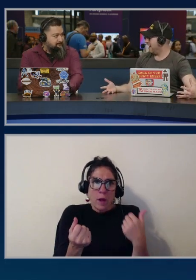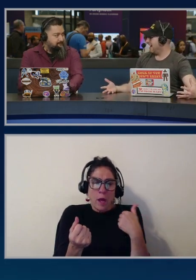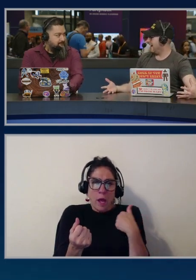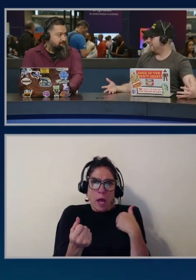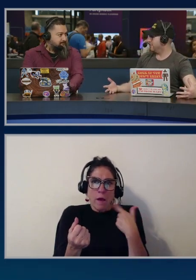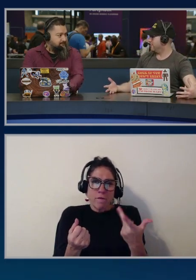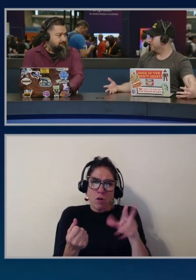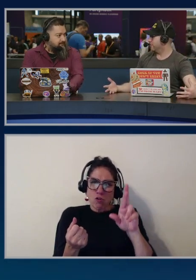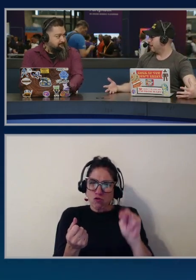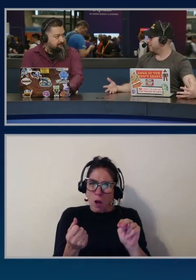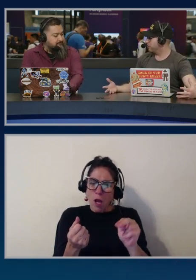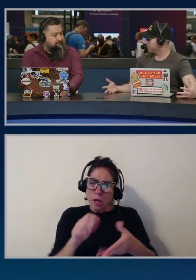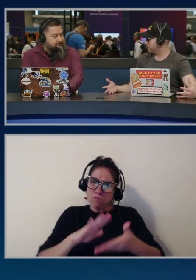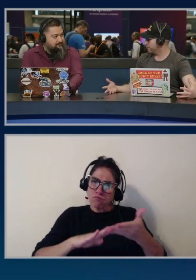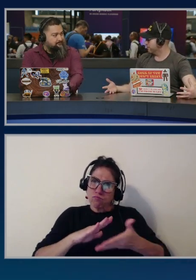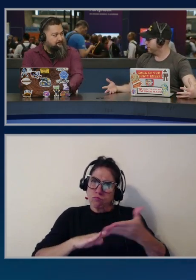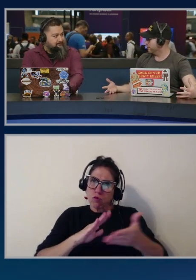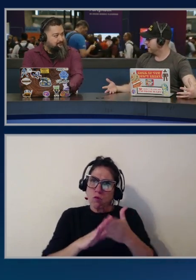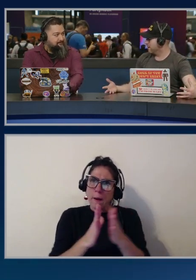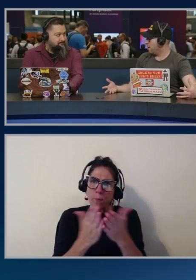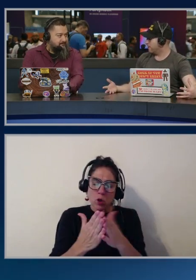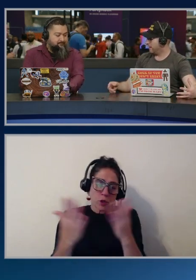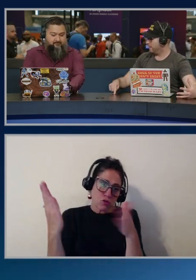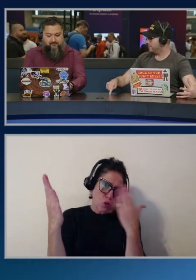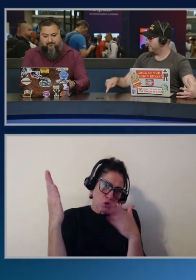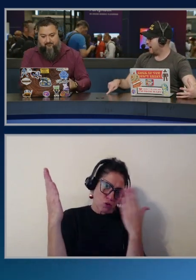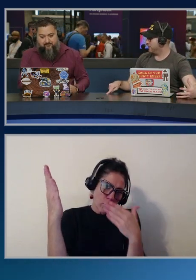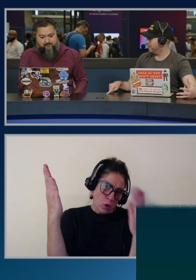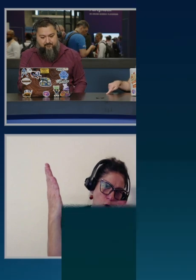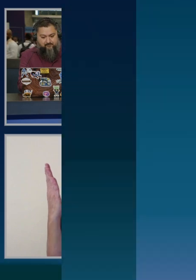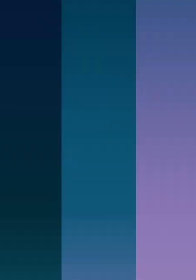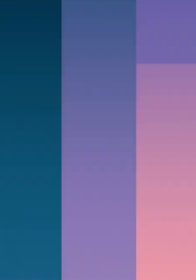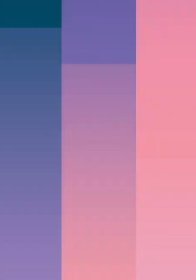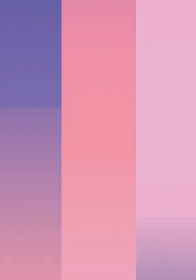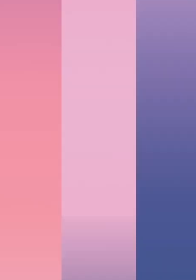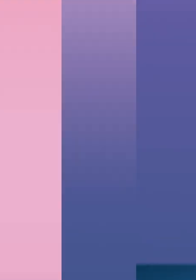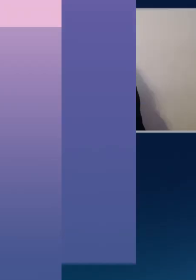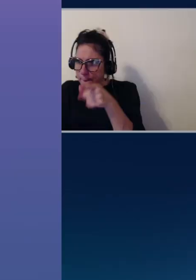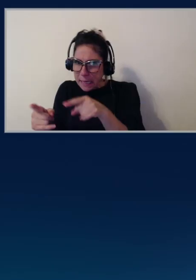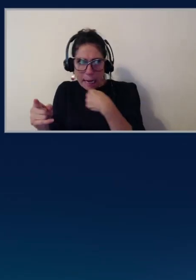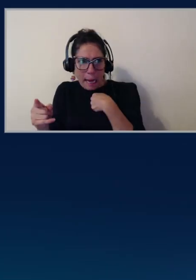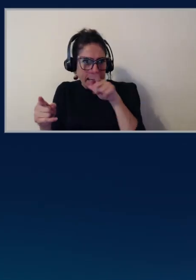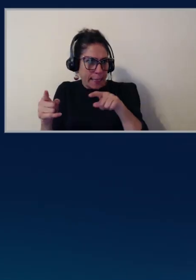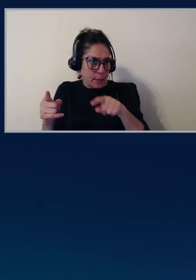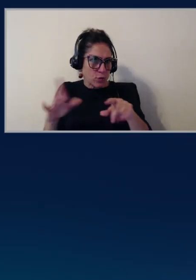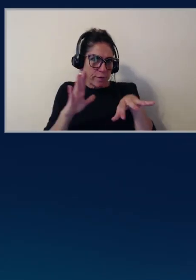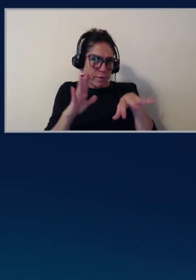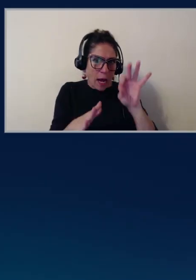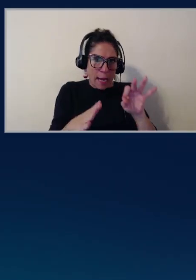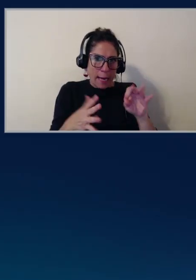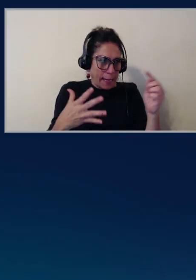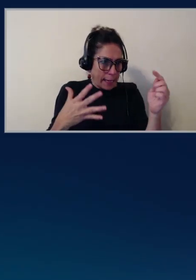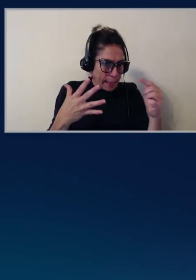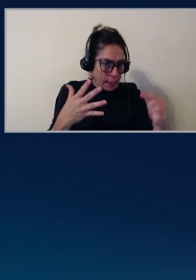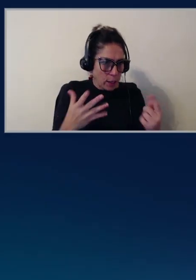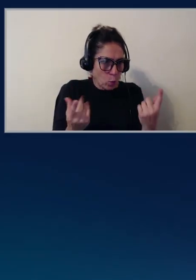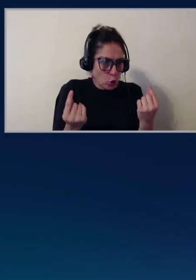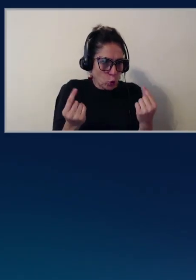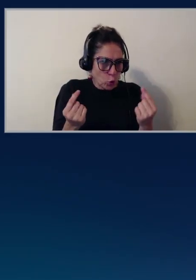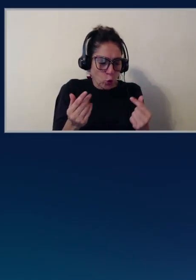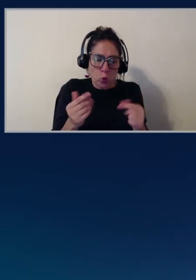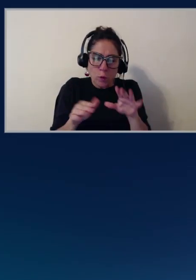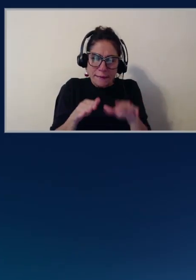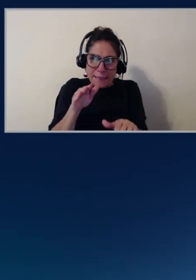books and you're trying to search through, okay, this has happened. I need to find what step to take next, right?